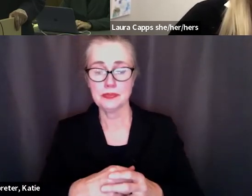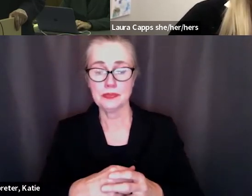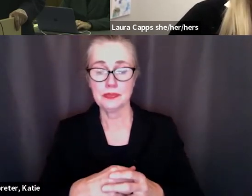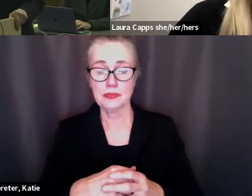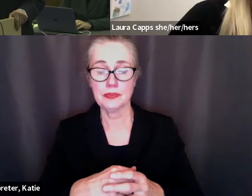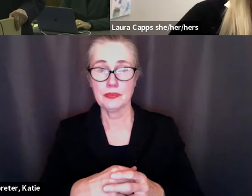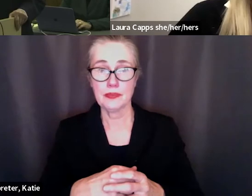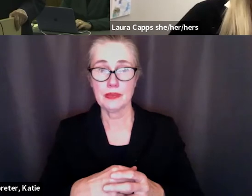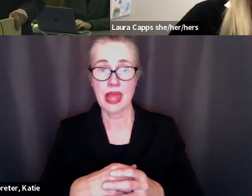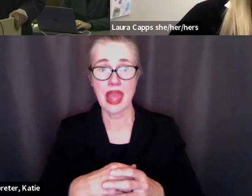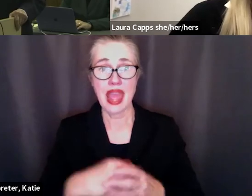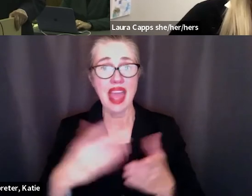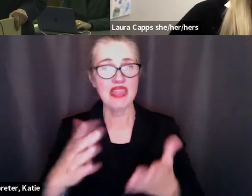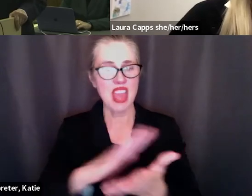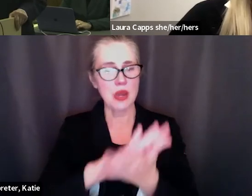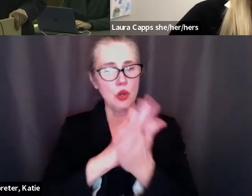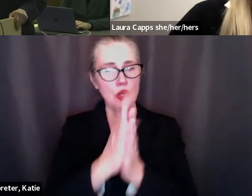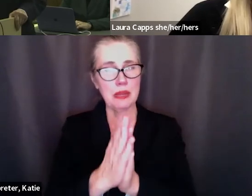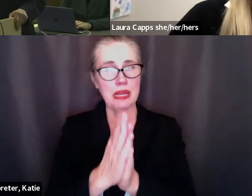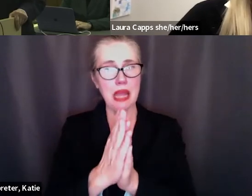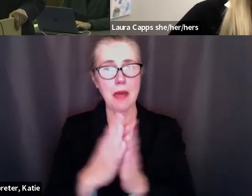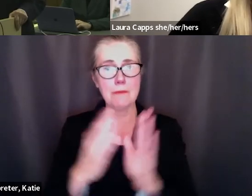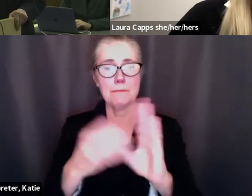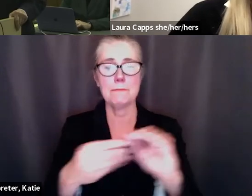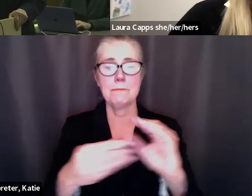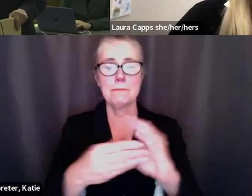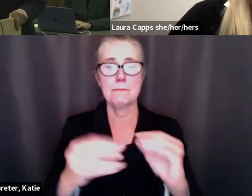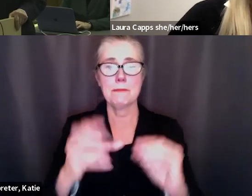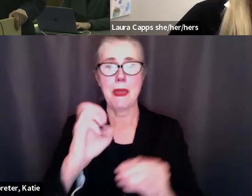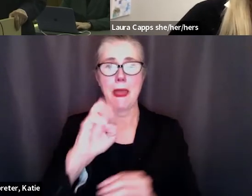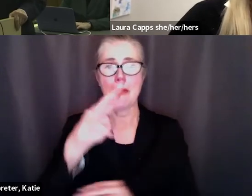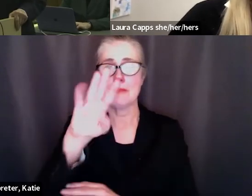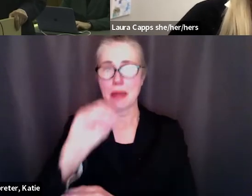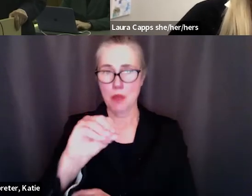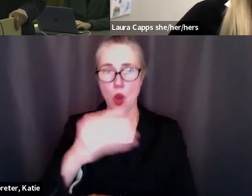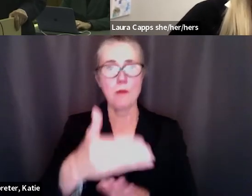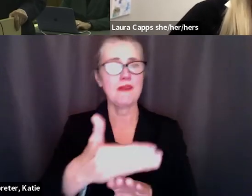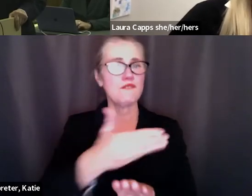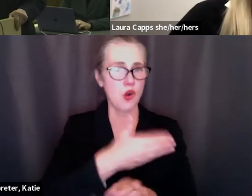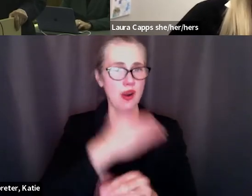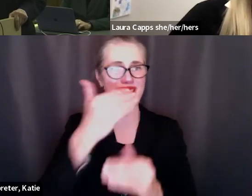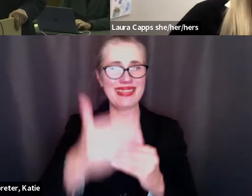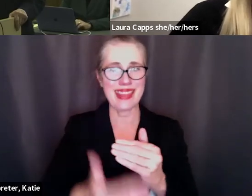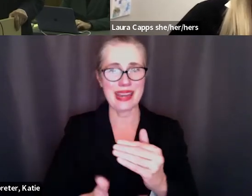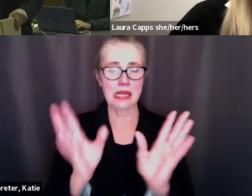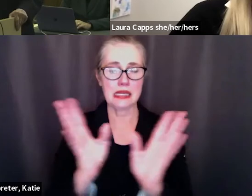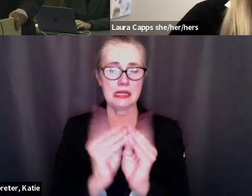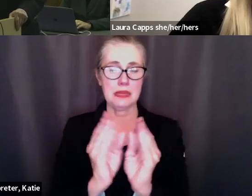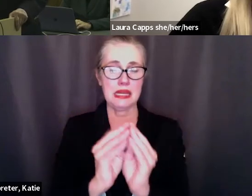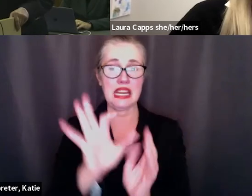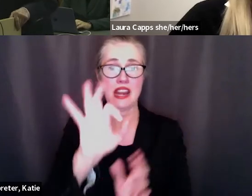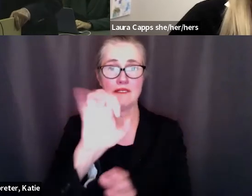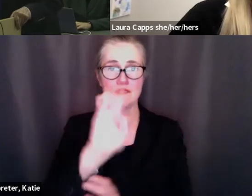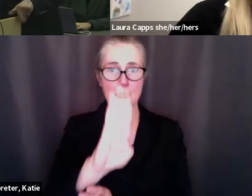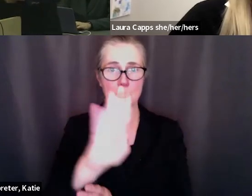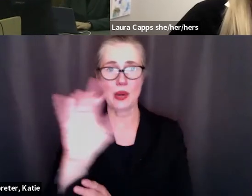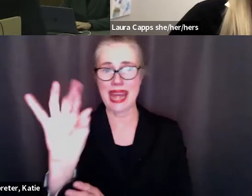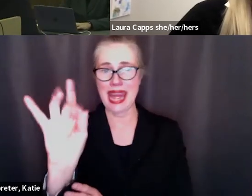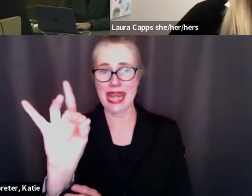a memo that would precede the next meeting on february 8th great thank you